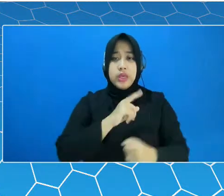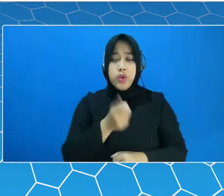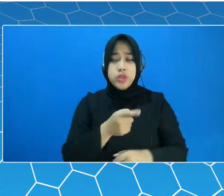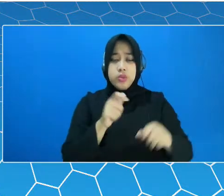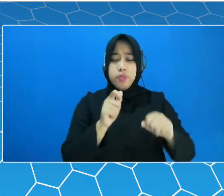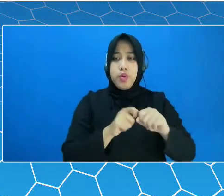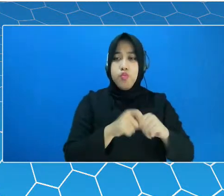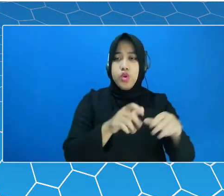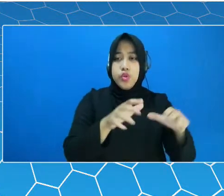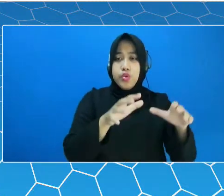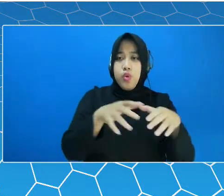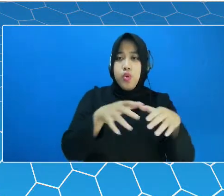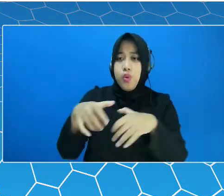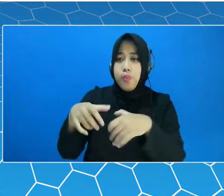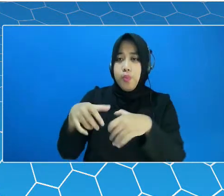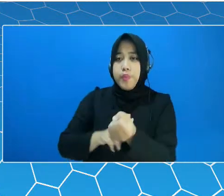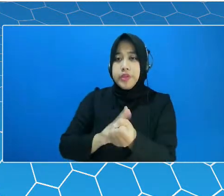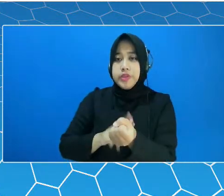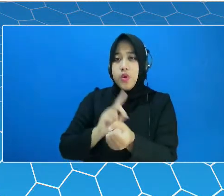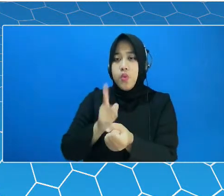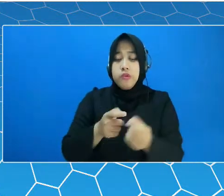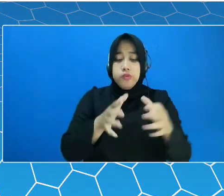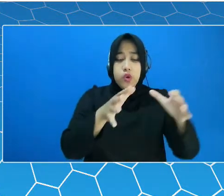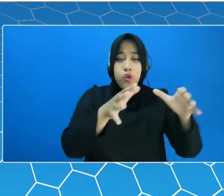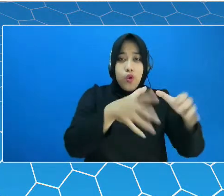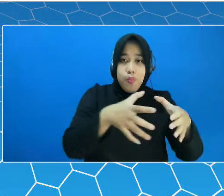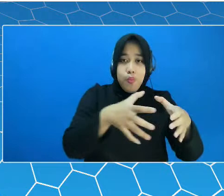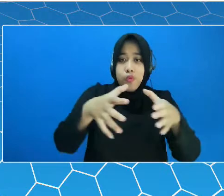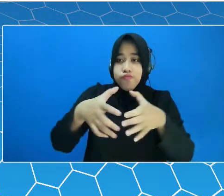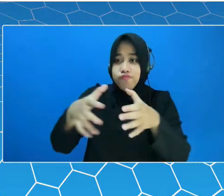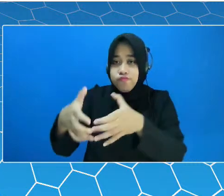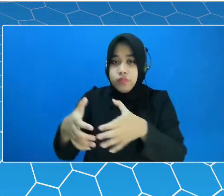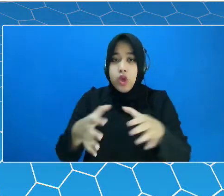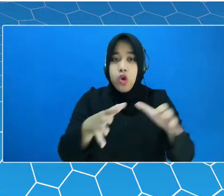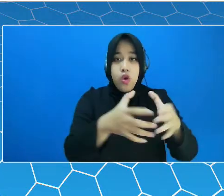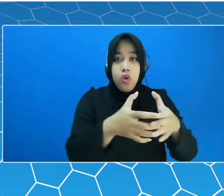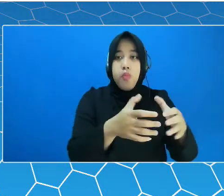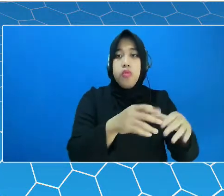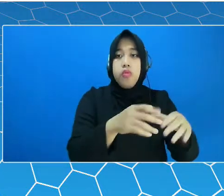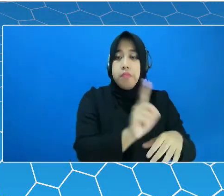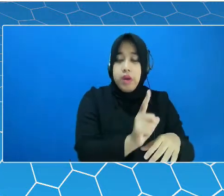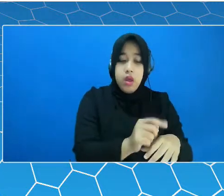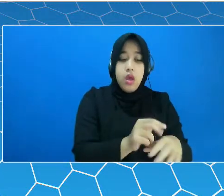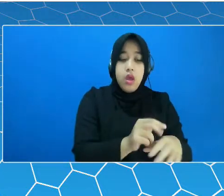which category they would fall into. So if you go to the next slide, that will become a bit more